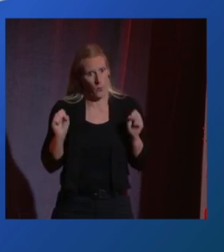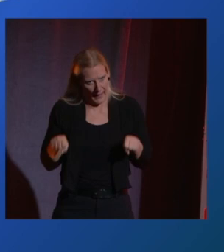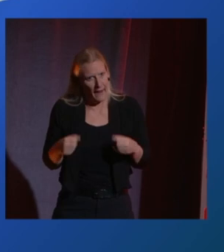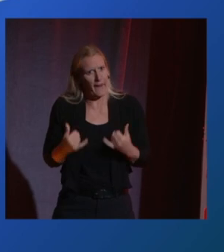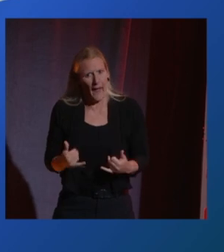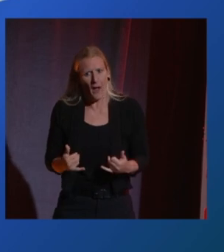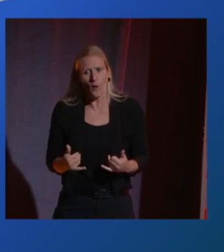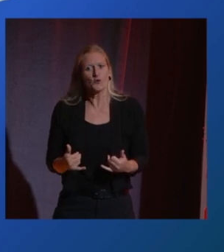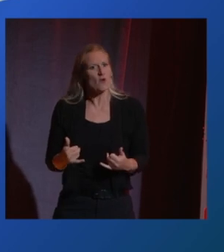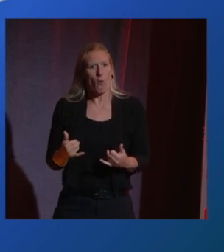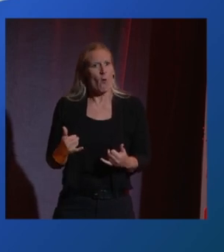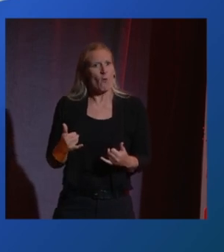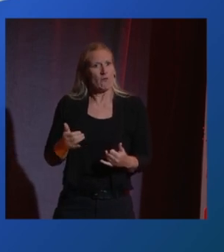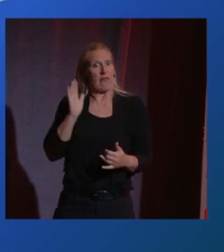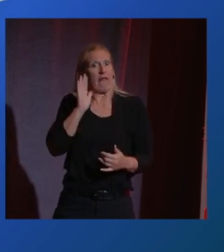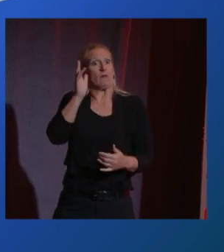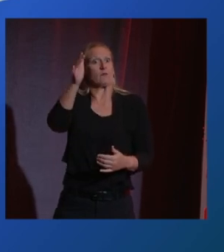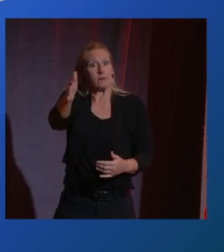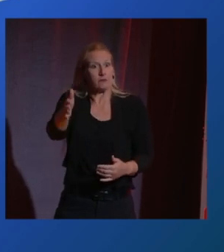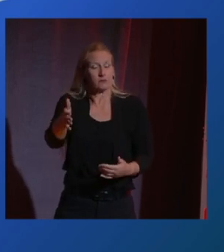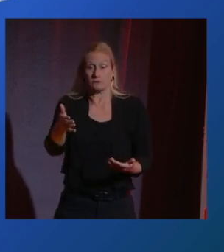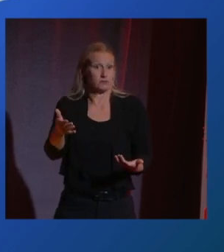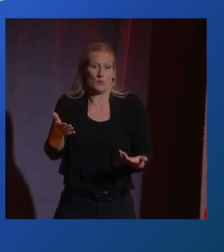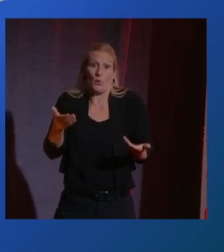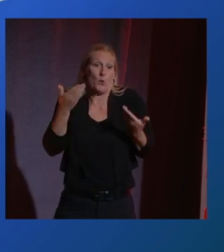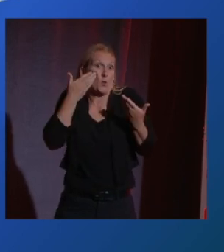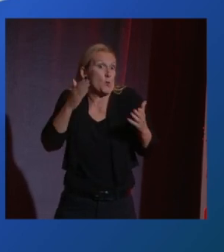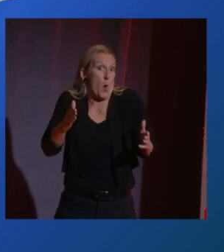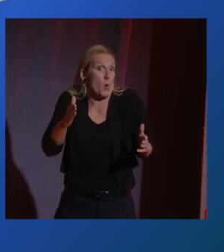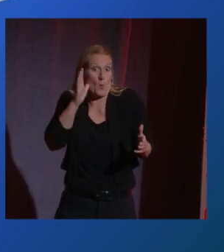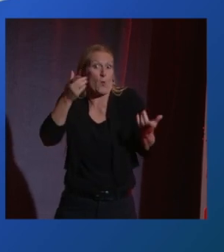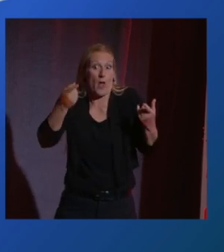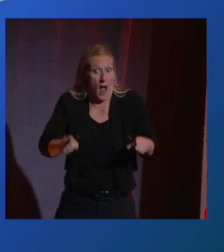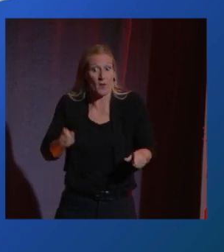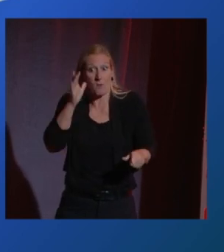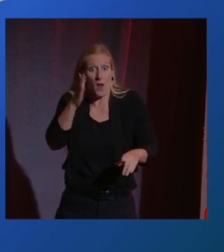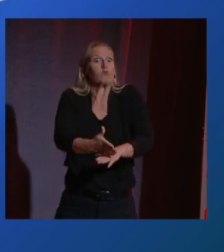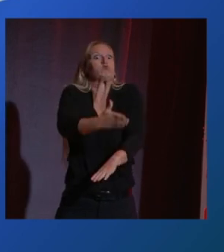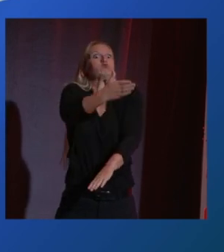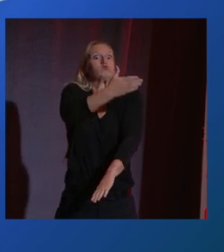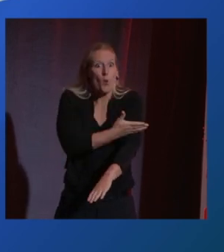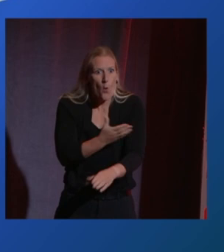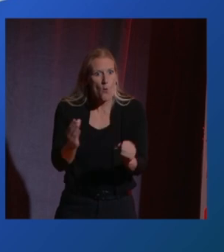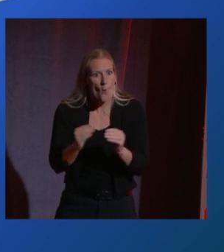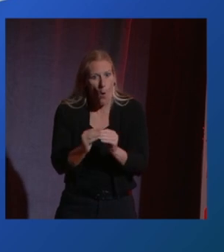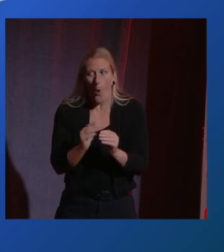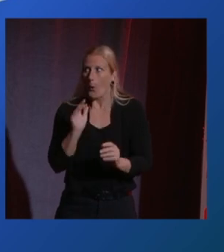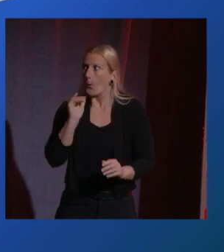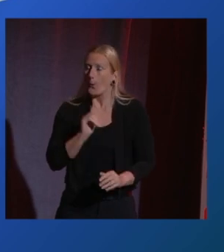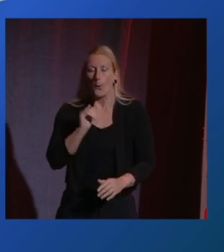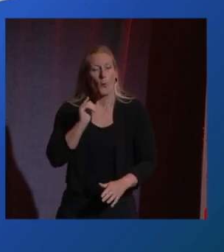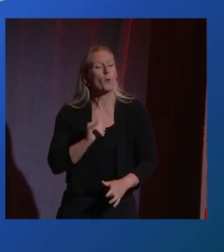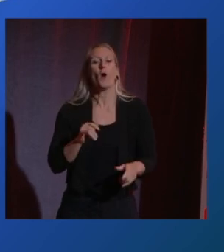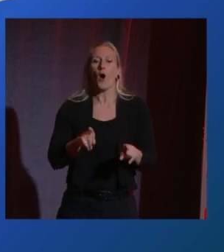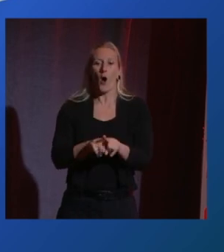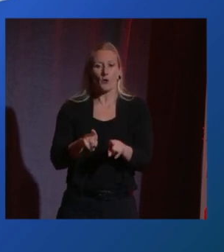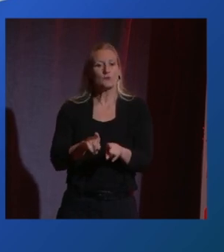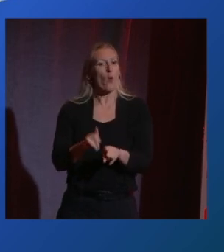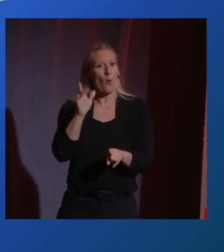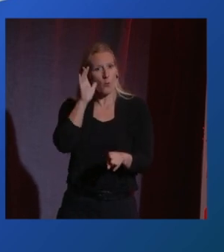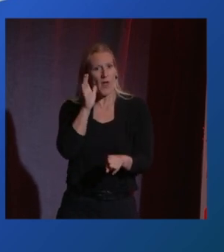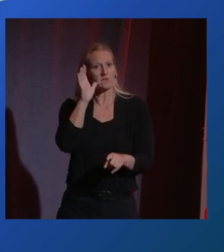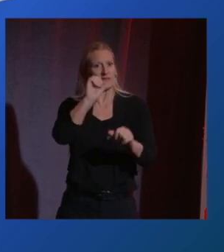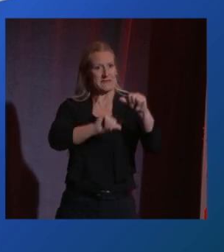it's I think science is going to help solve these problems and take us to a future that makes us as individual humans much more